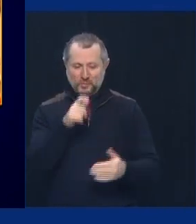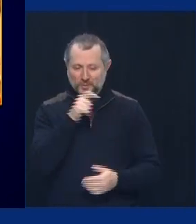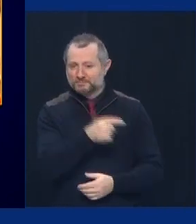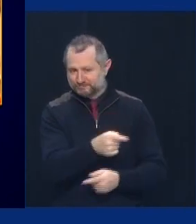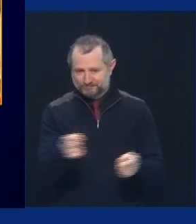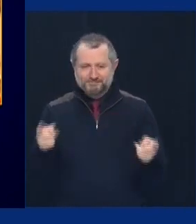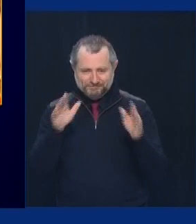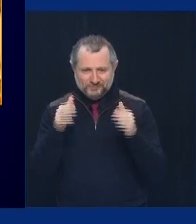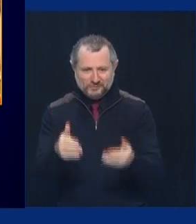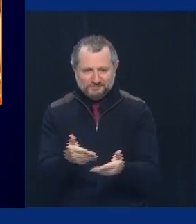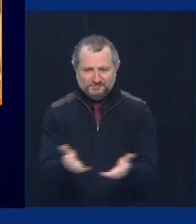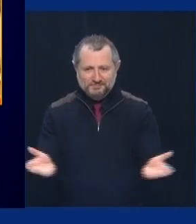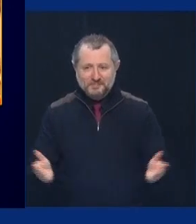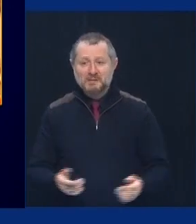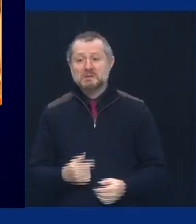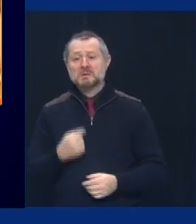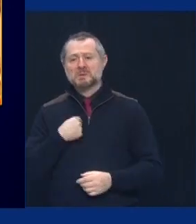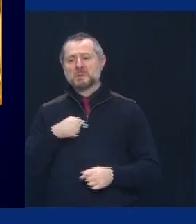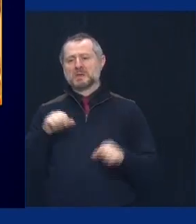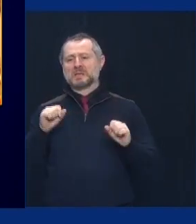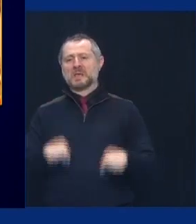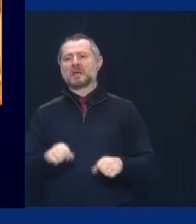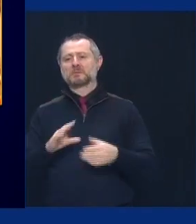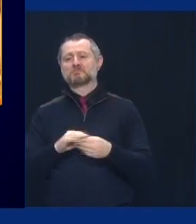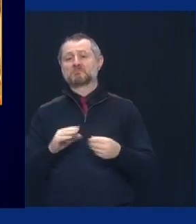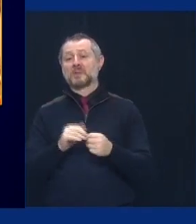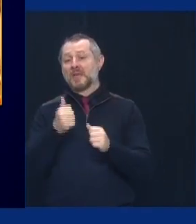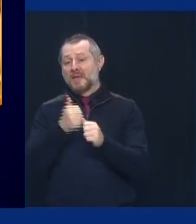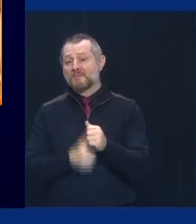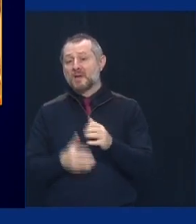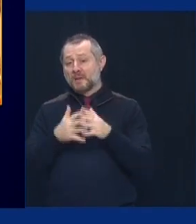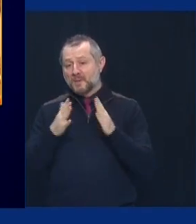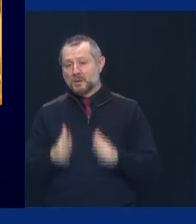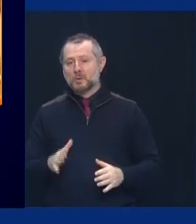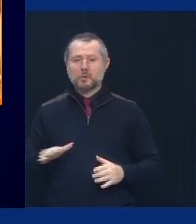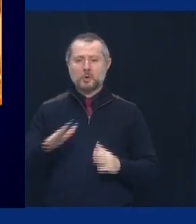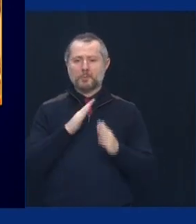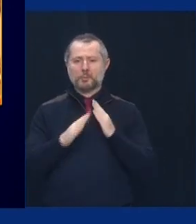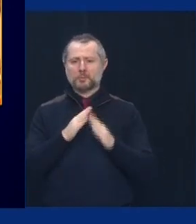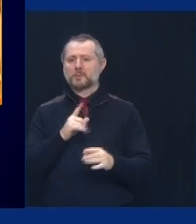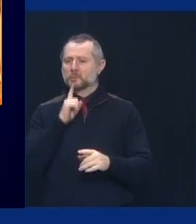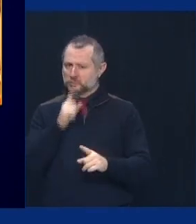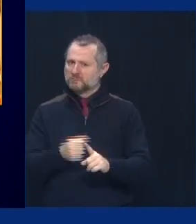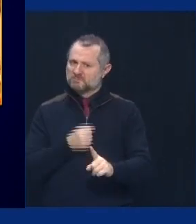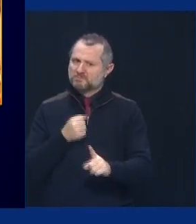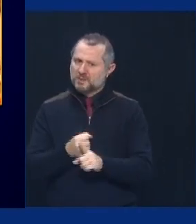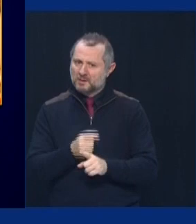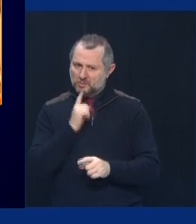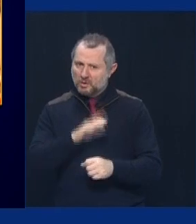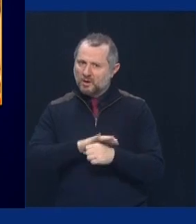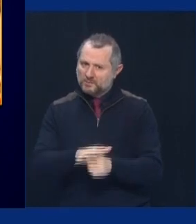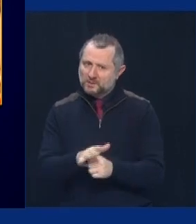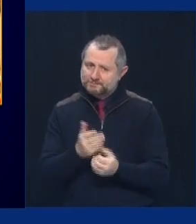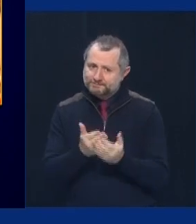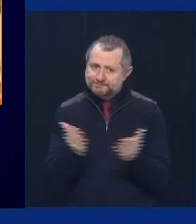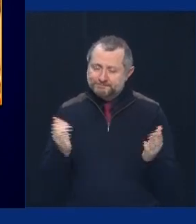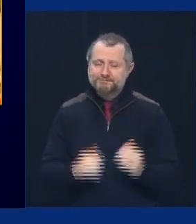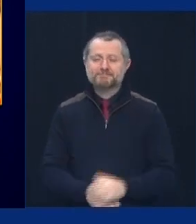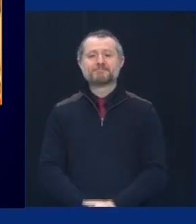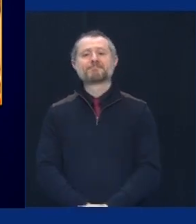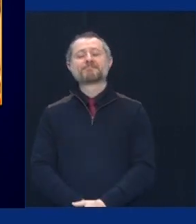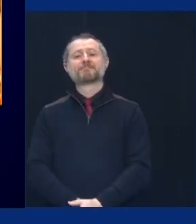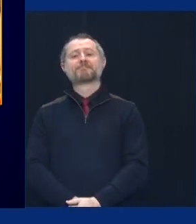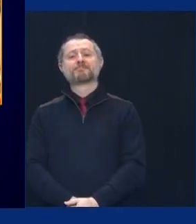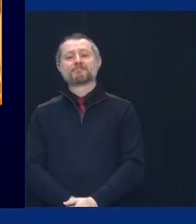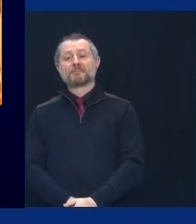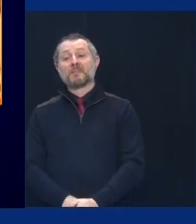I think it's safe to say that every American community has been impacted one way or another by COVID-19. And